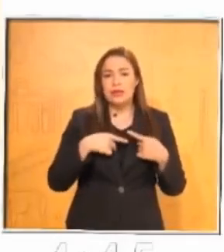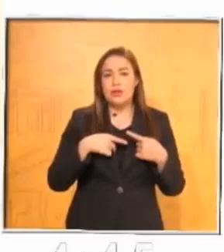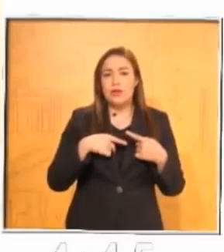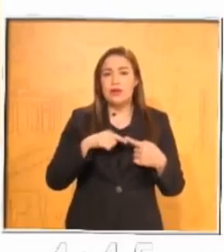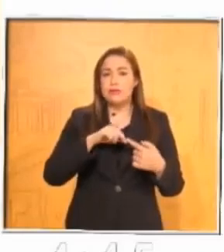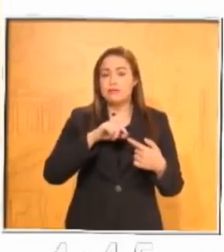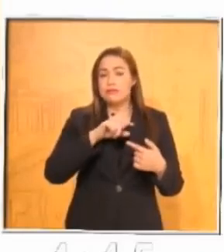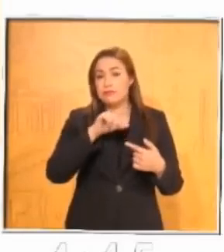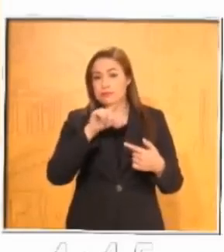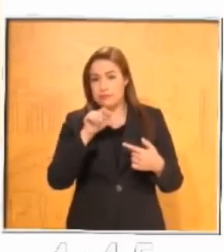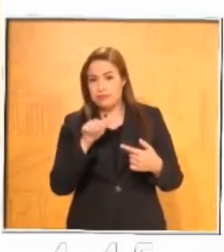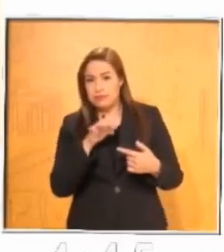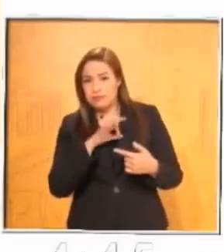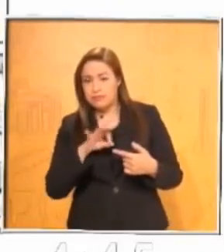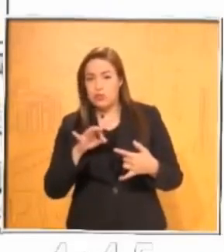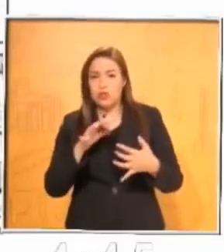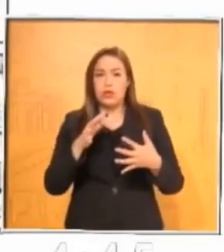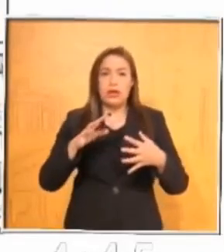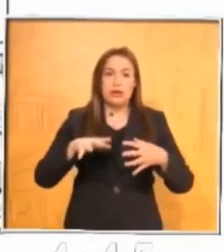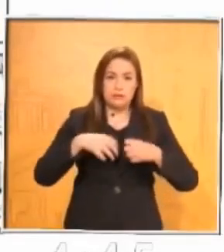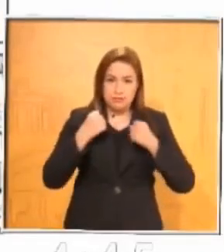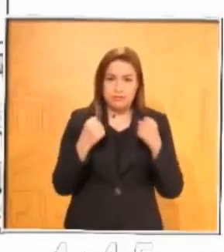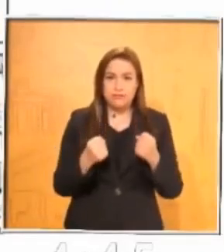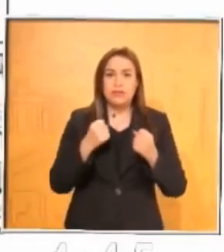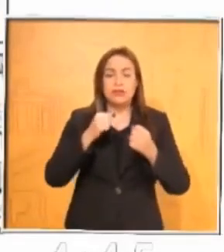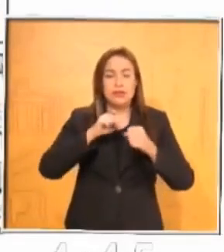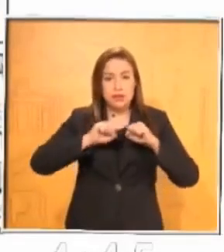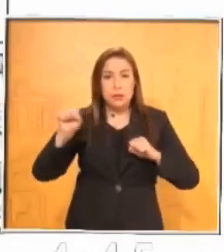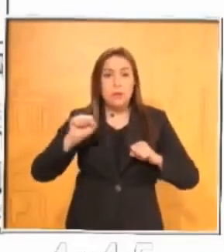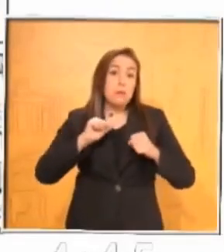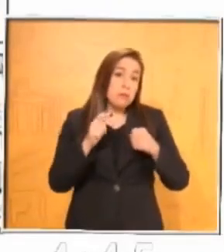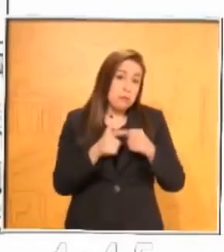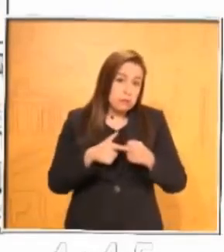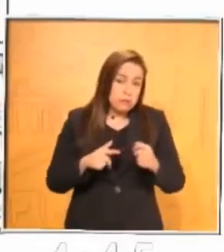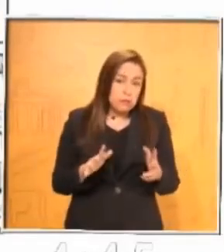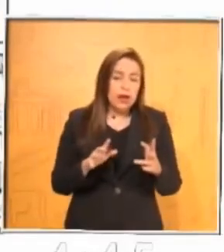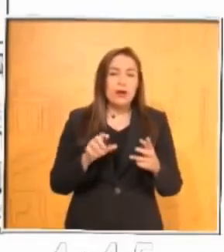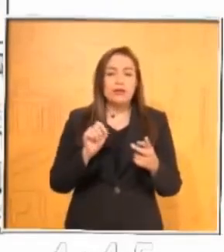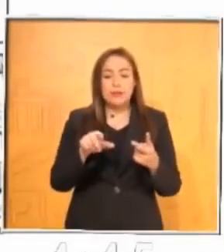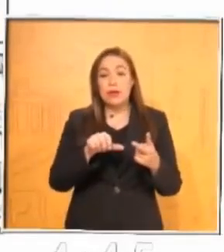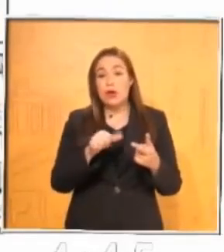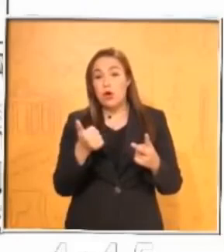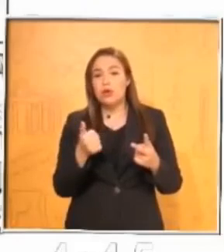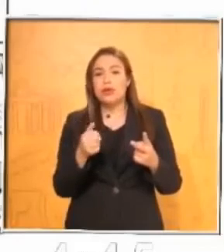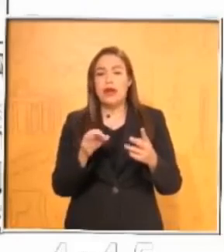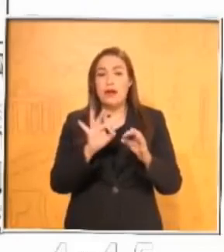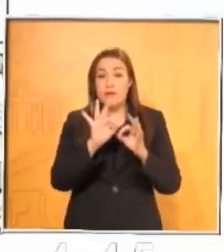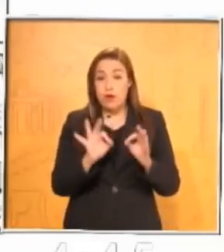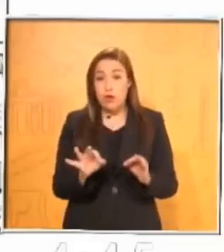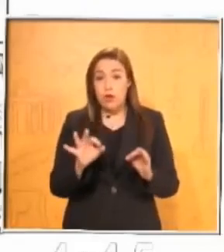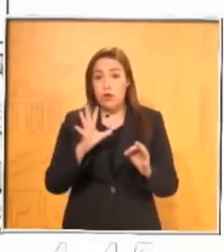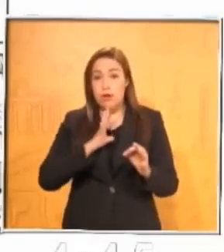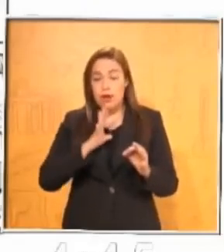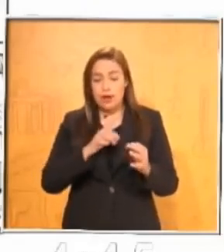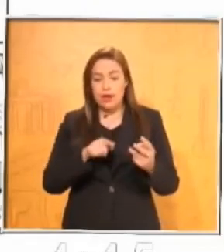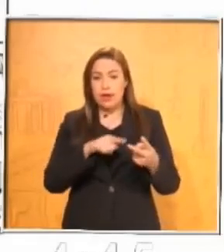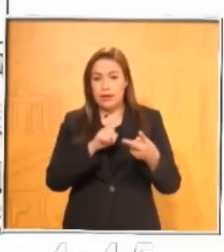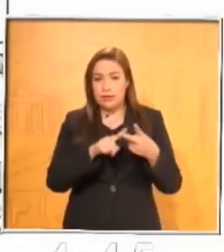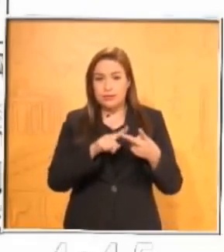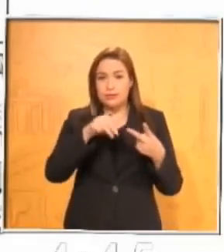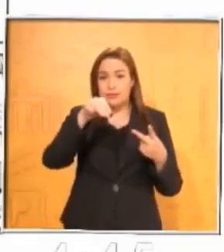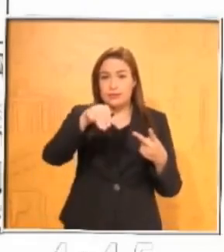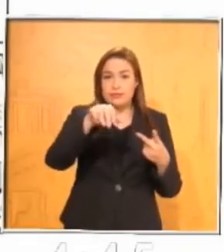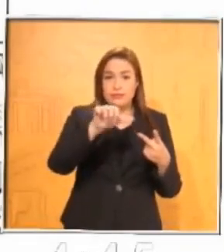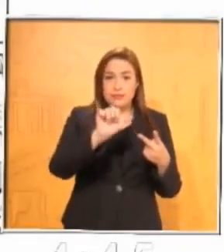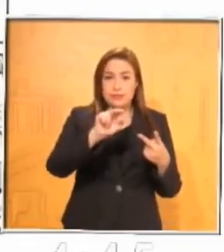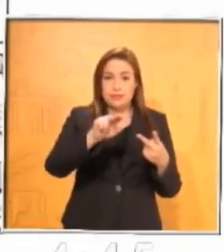a common reason. Then we talked about the manga, this kind of anime that you know and